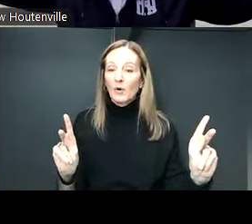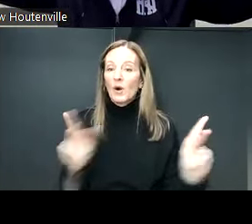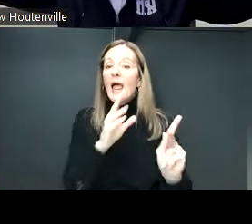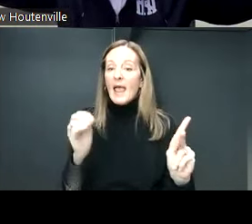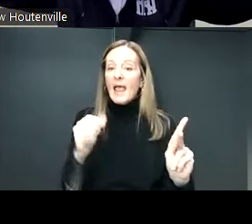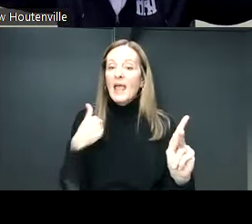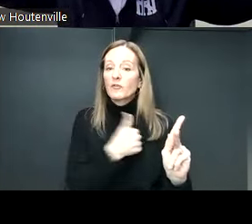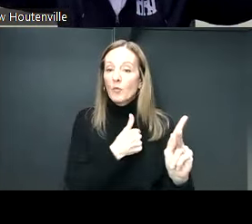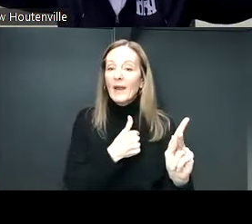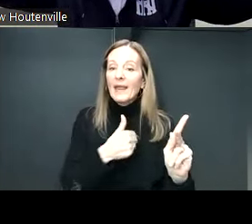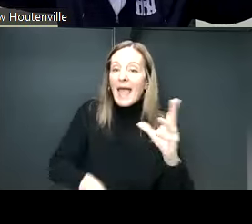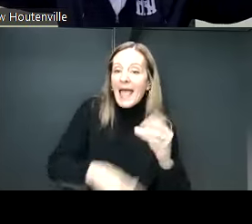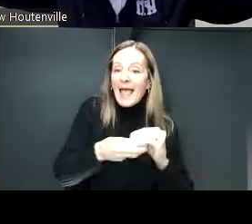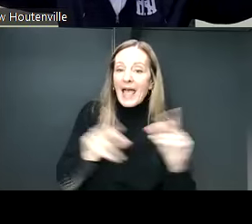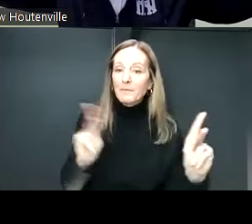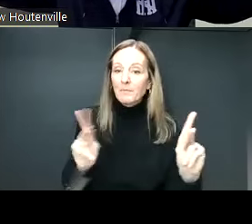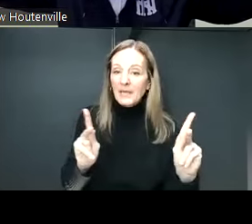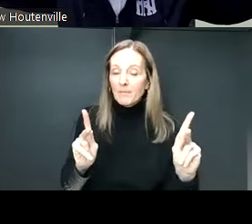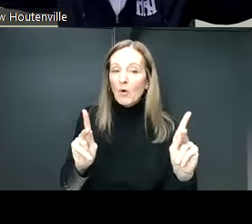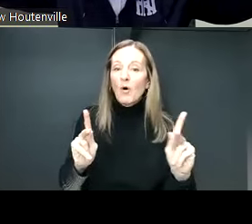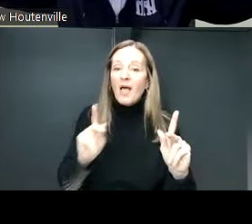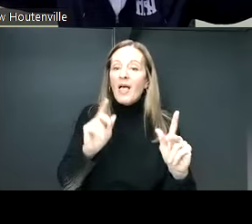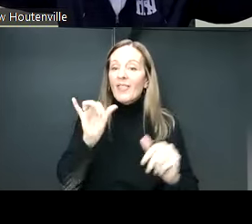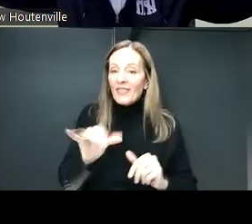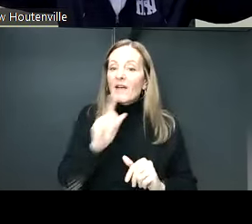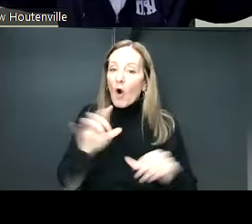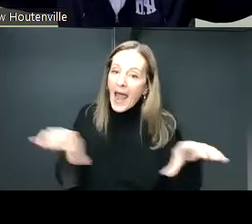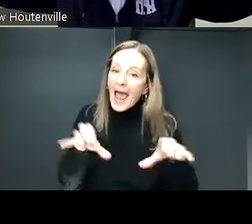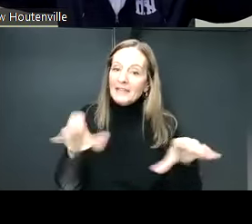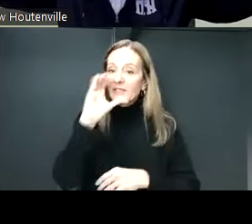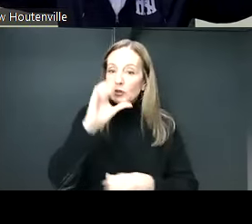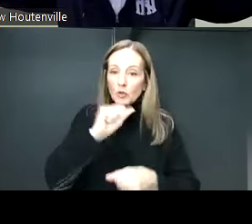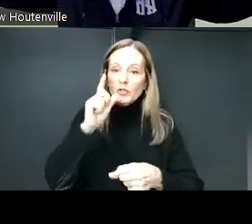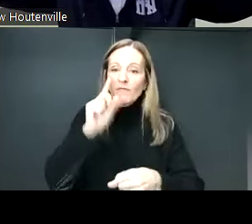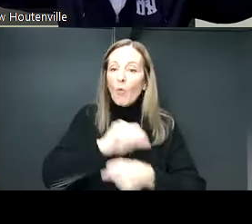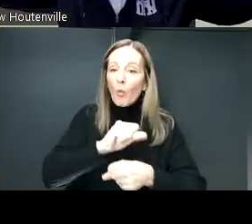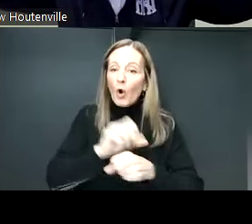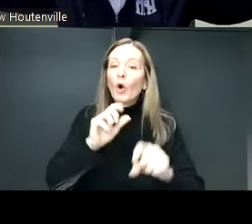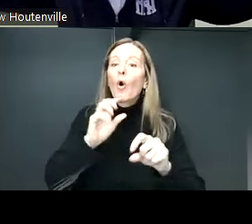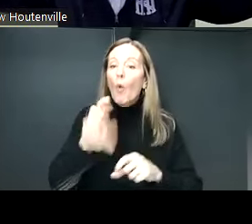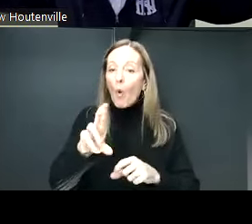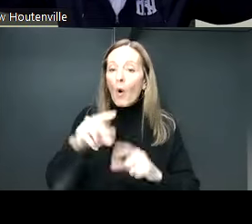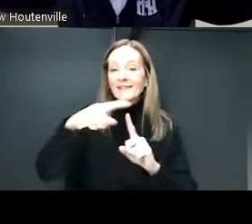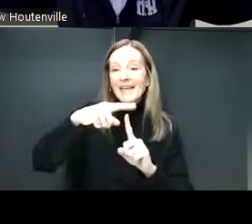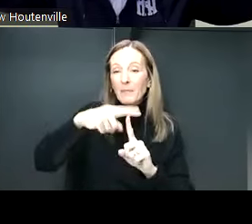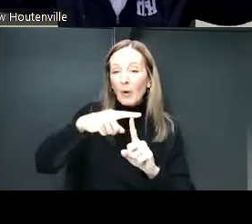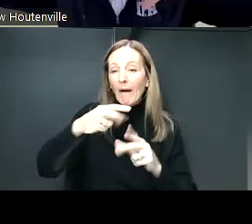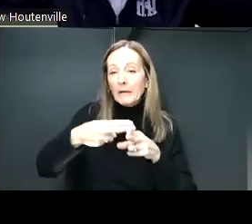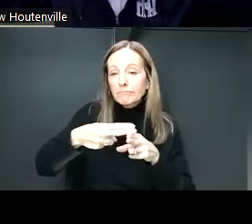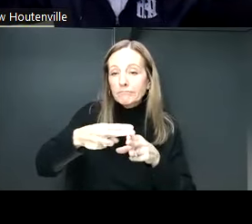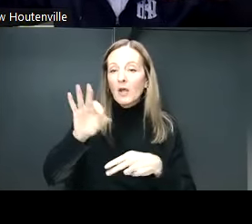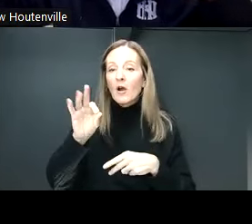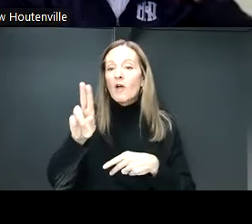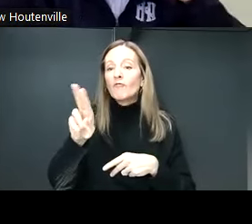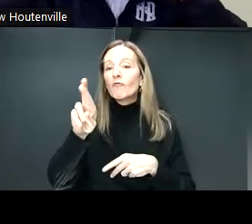actively looking for work or on temporary furlough. And so you're in the labor market if you're active